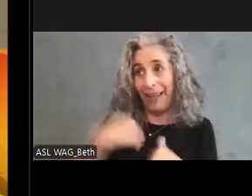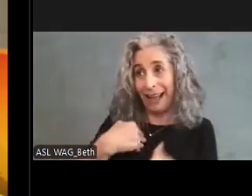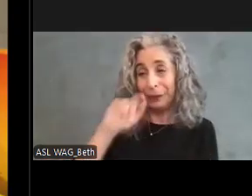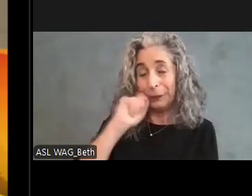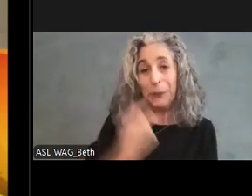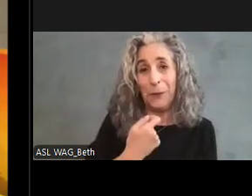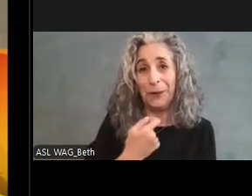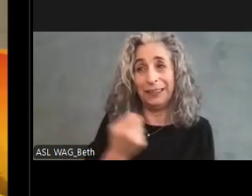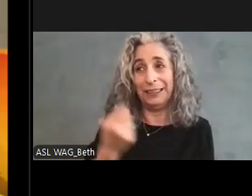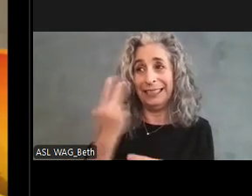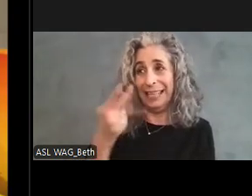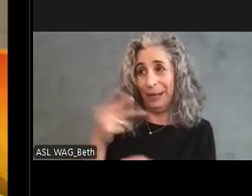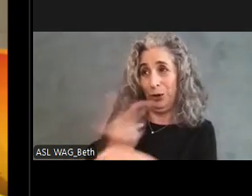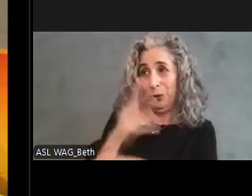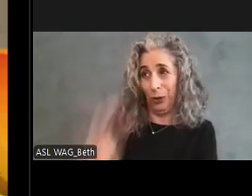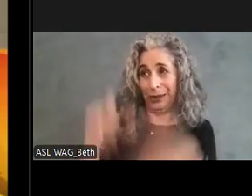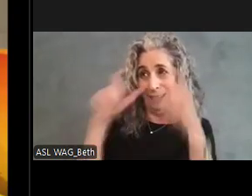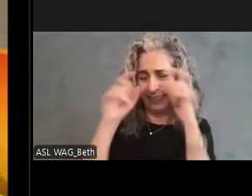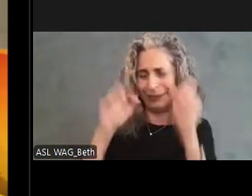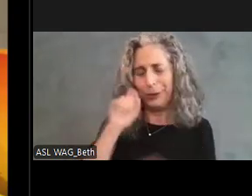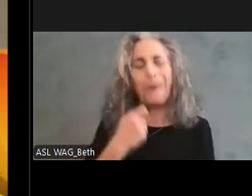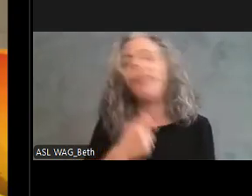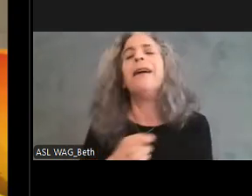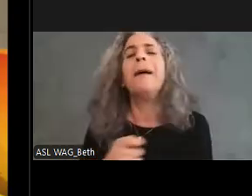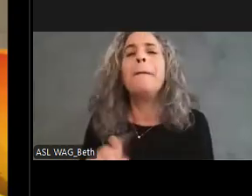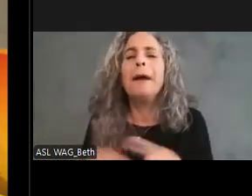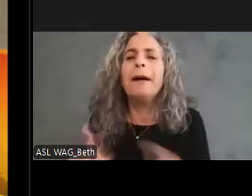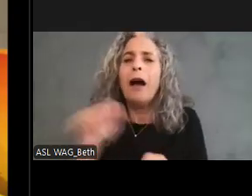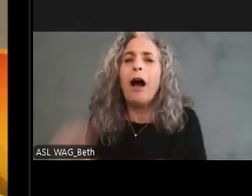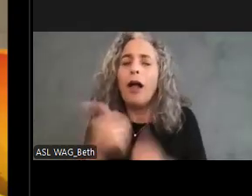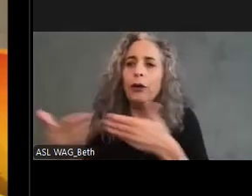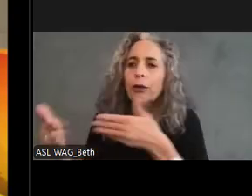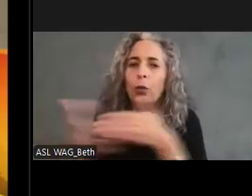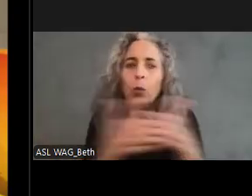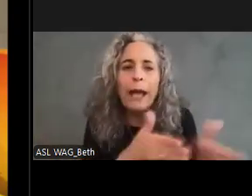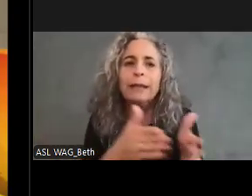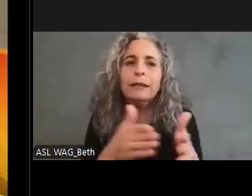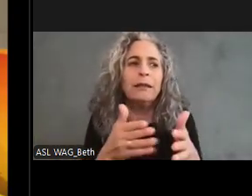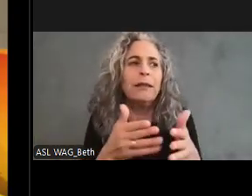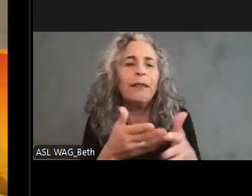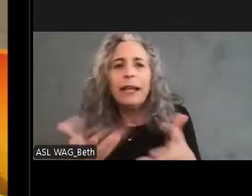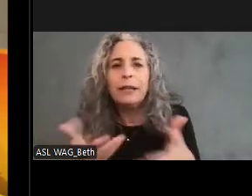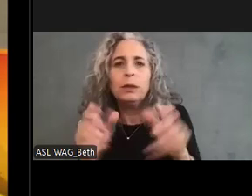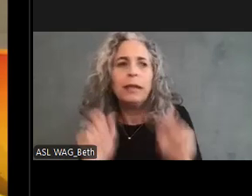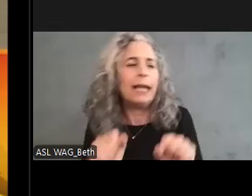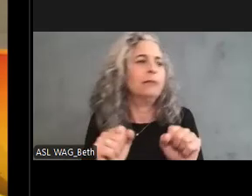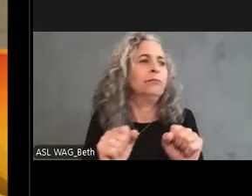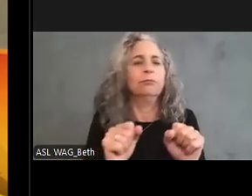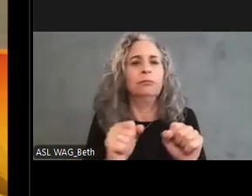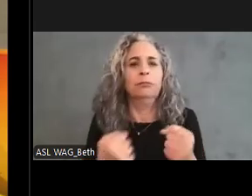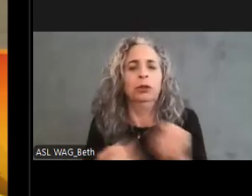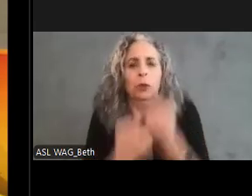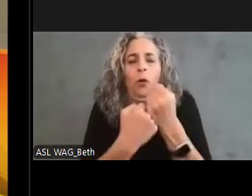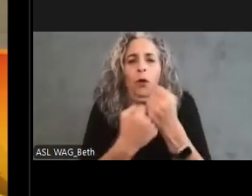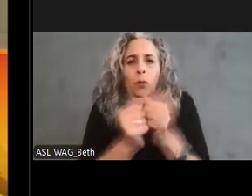it. And figure out what other limitations and what can we push in terms of designing and figuring out